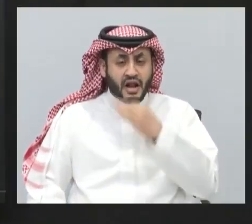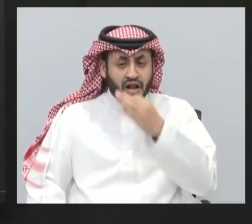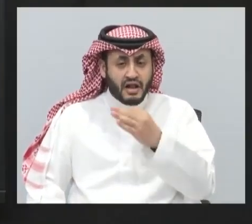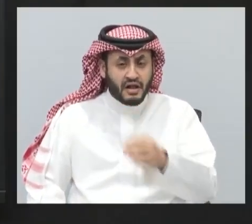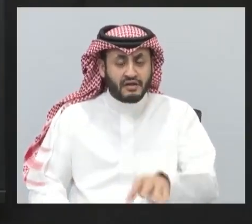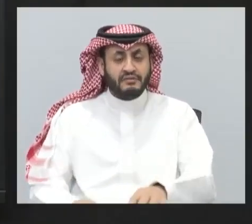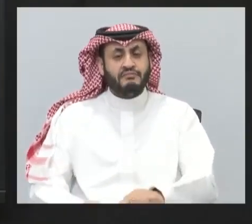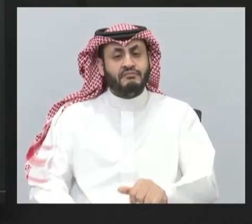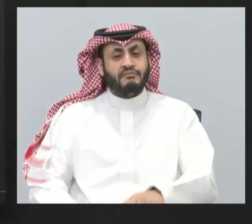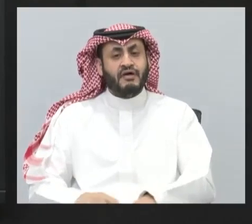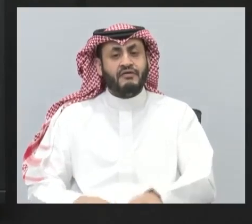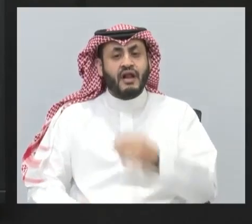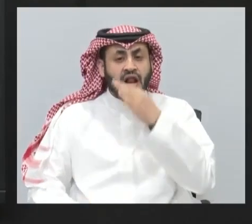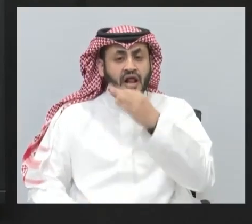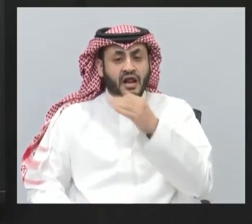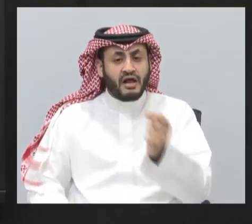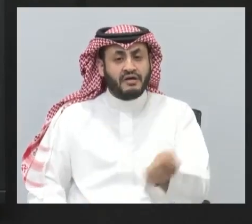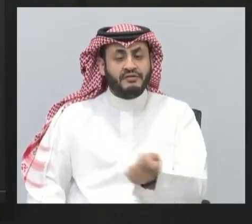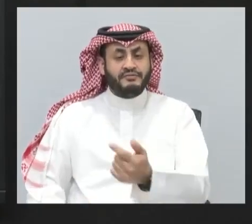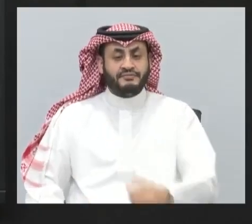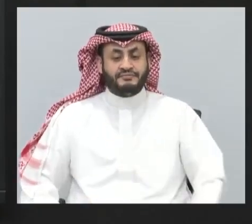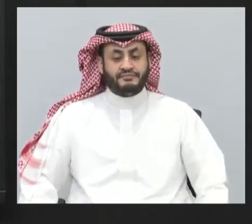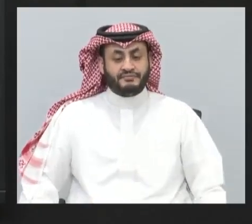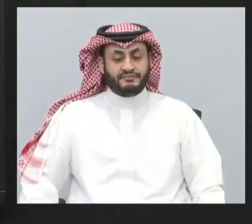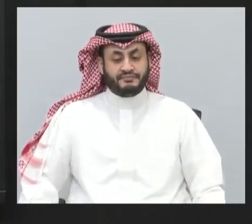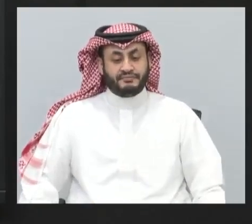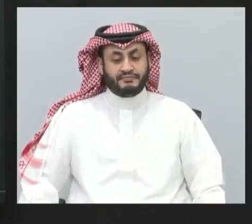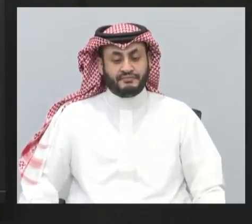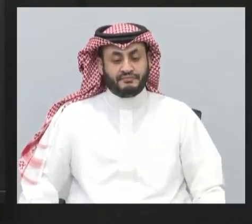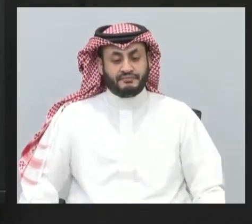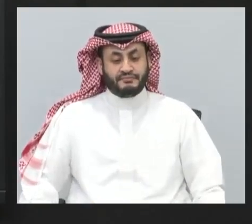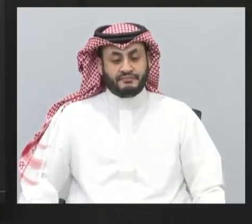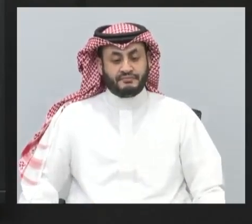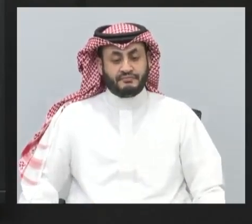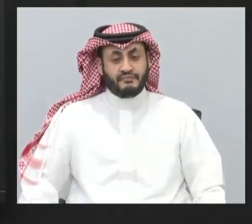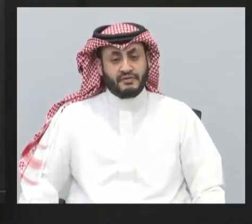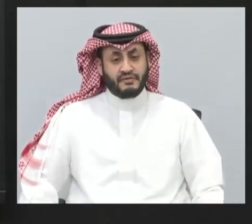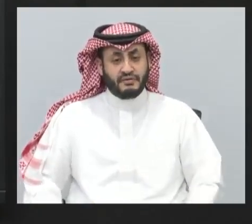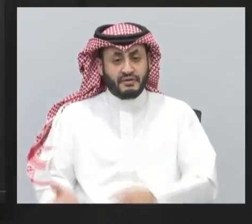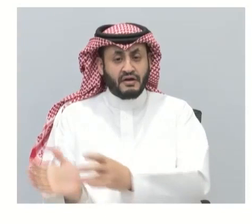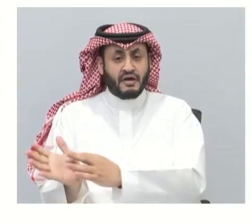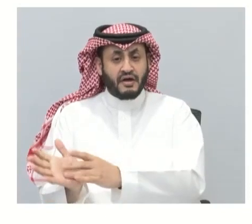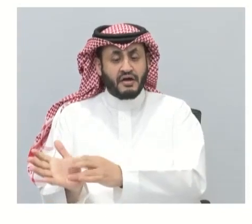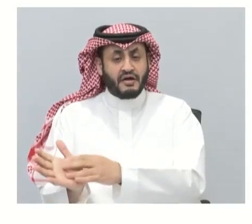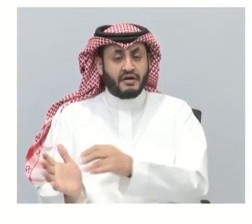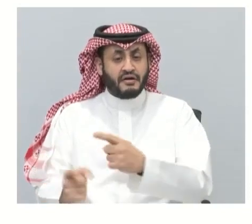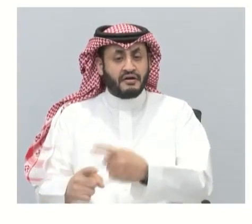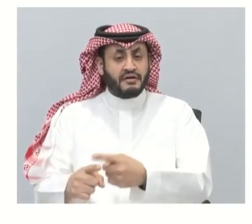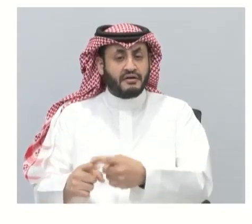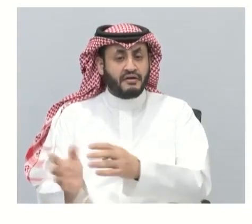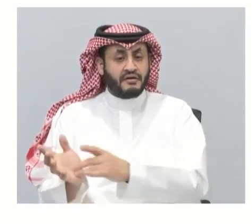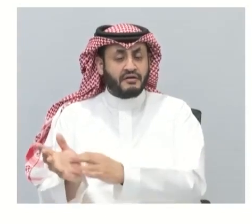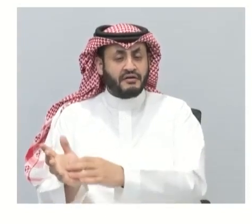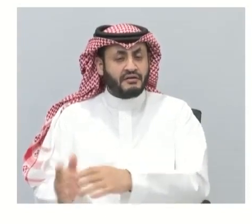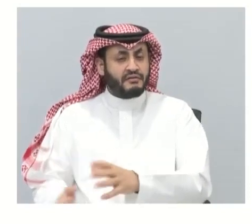never type by hand, they will type by voice. How about the idea of calculating math?